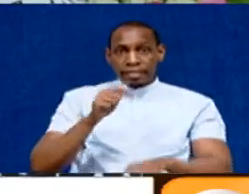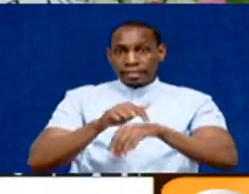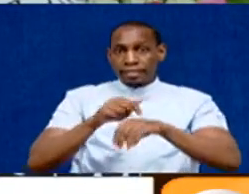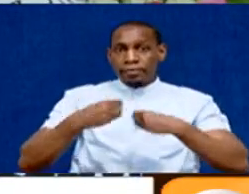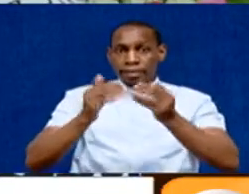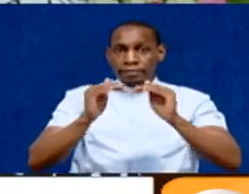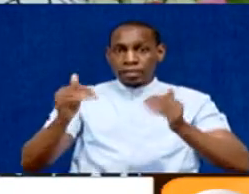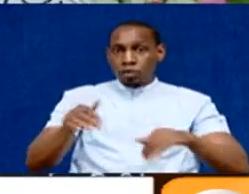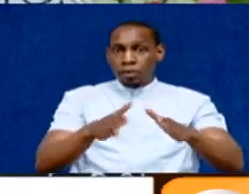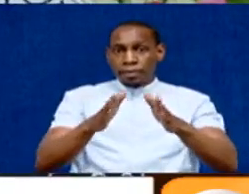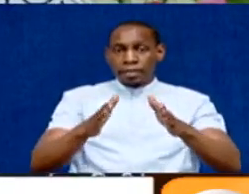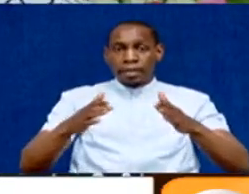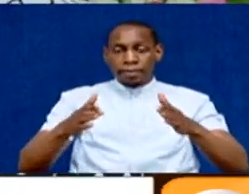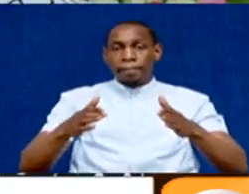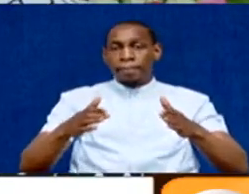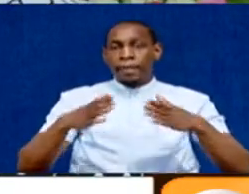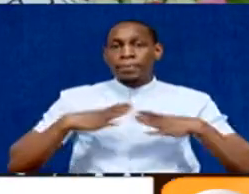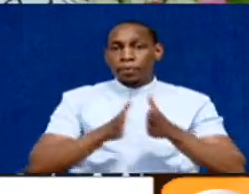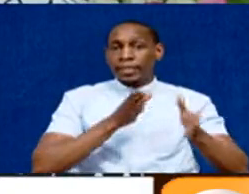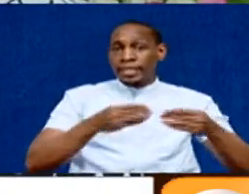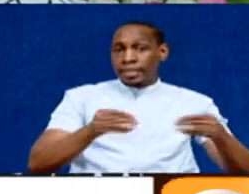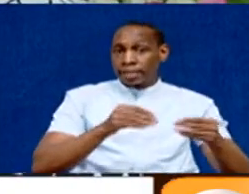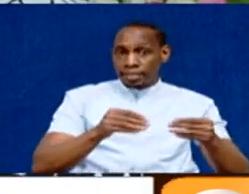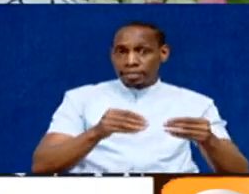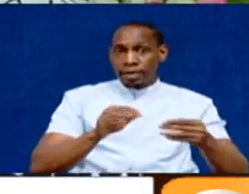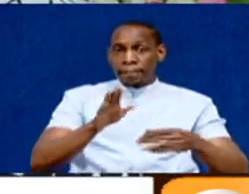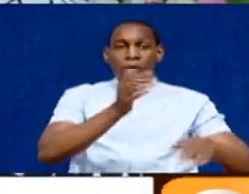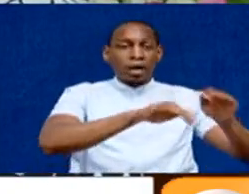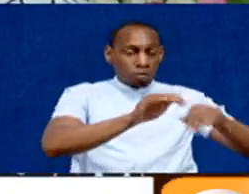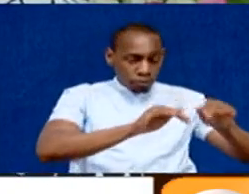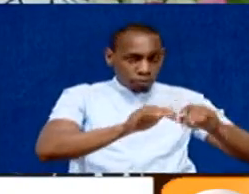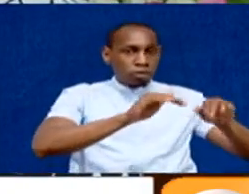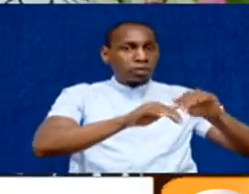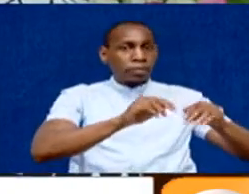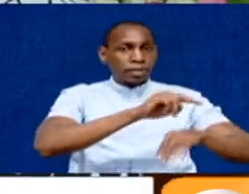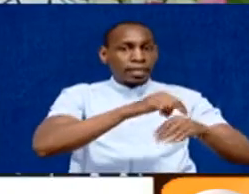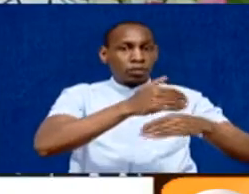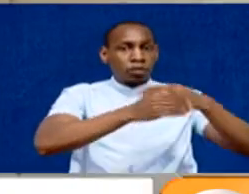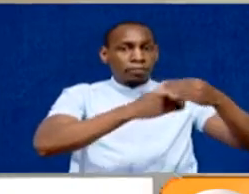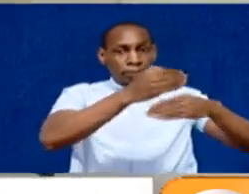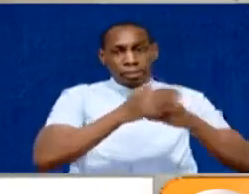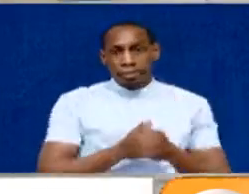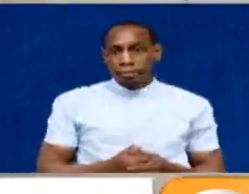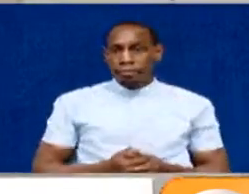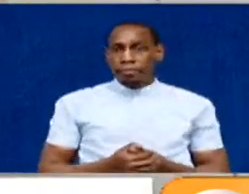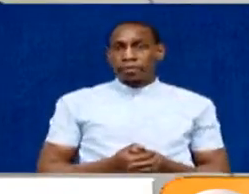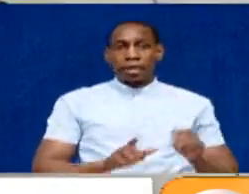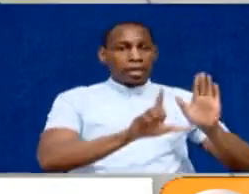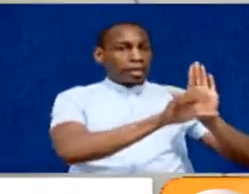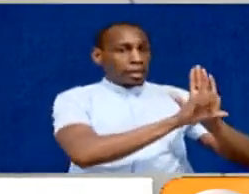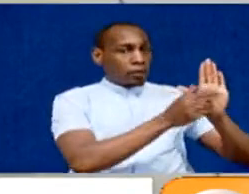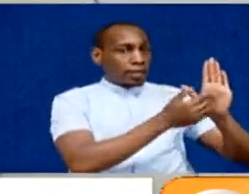give equal opportunities even to people with disabilities to make a contribution to national building. The